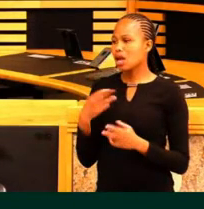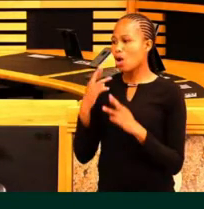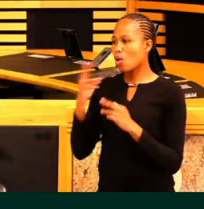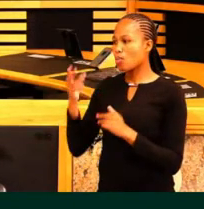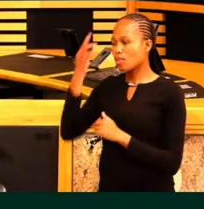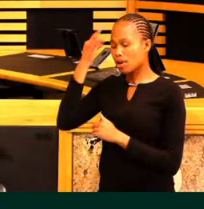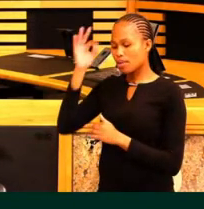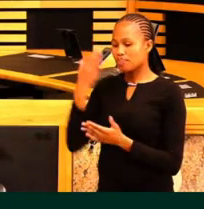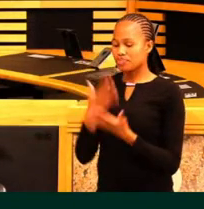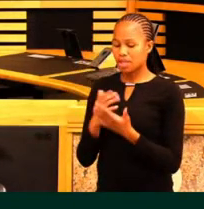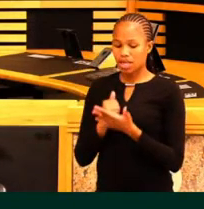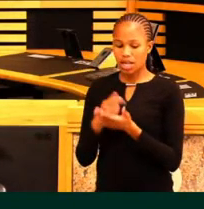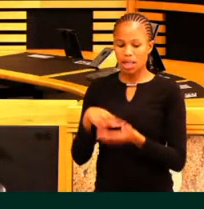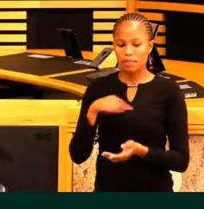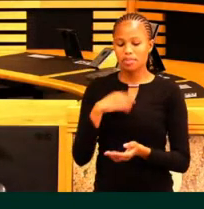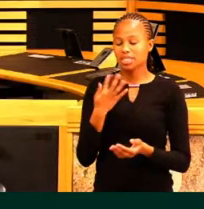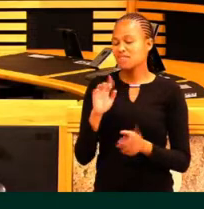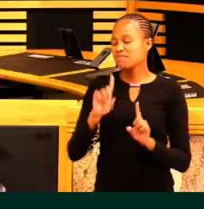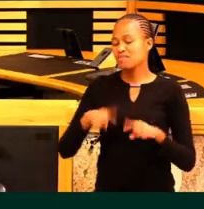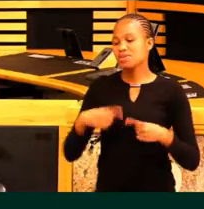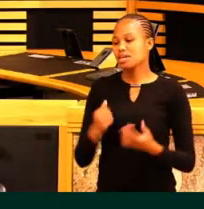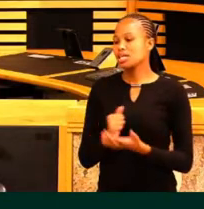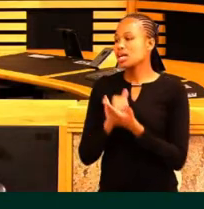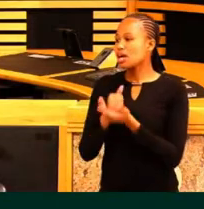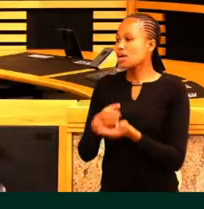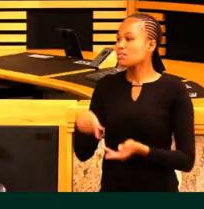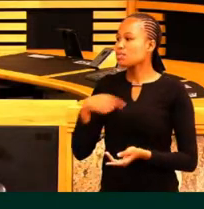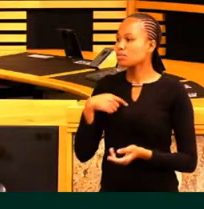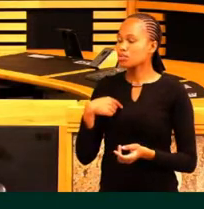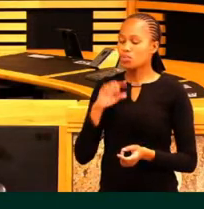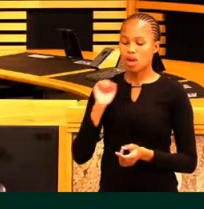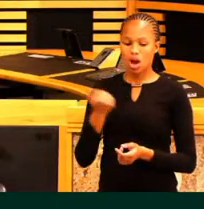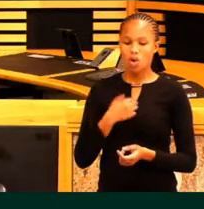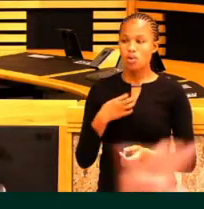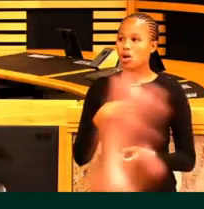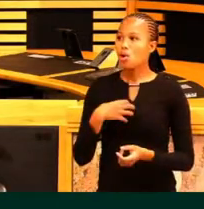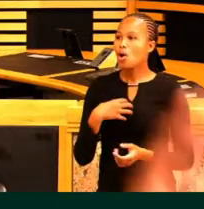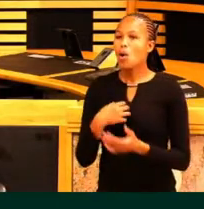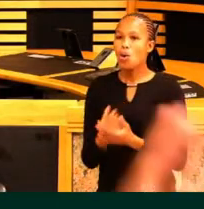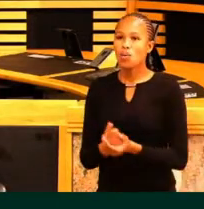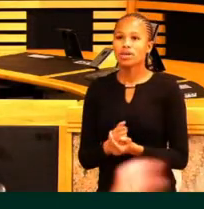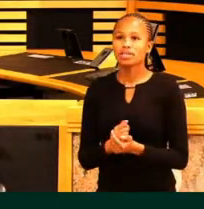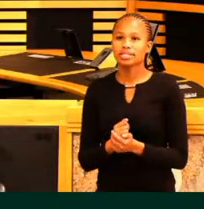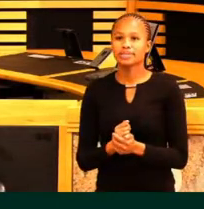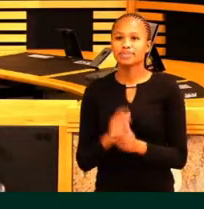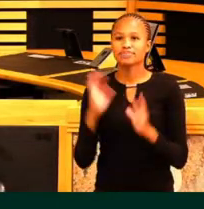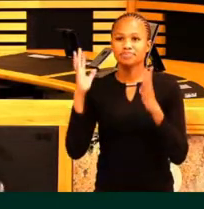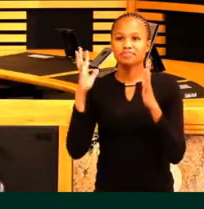going to help us because if we do not have each other's backs we are on our own thank you